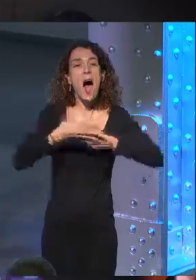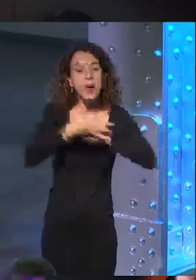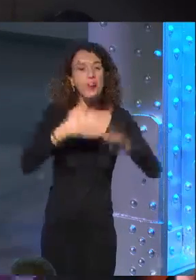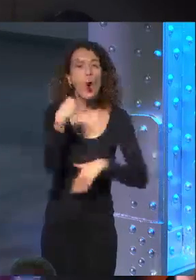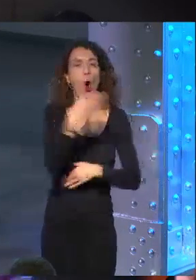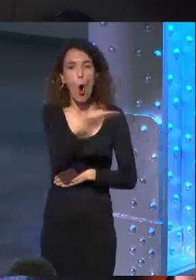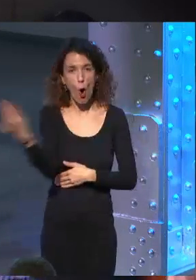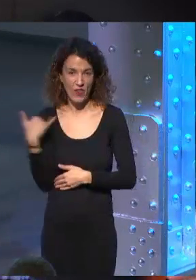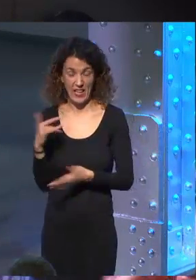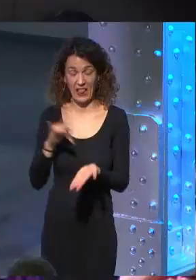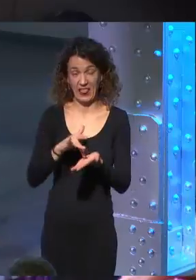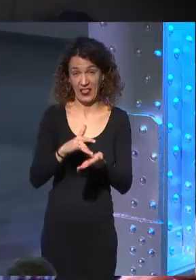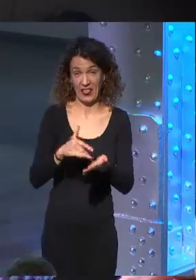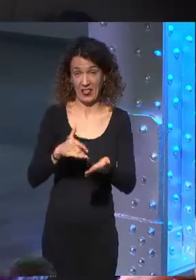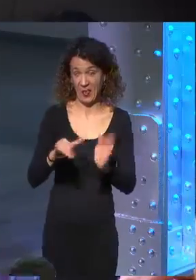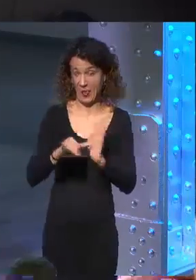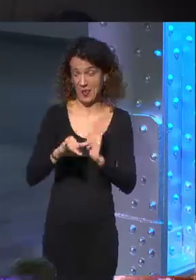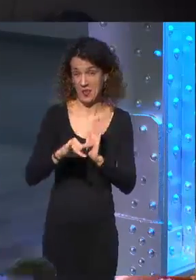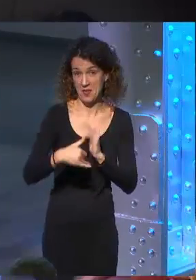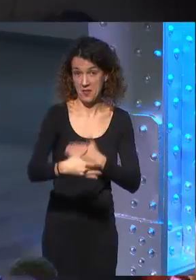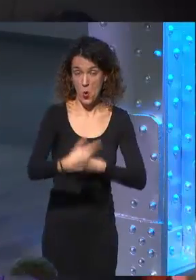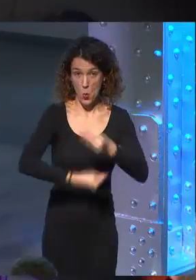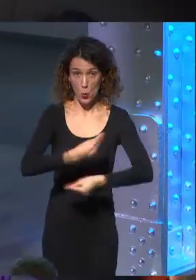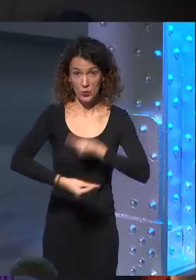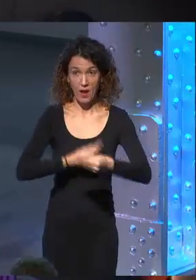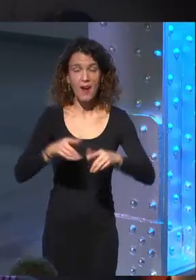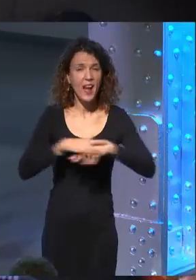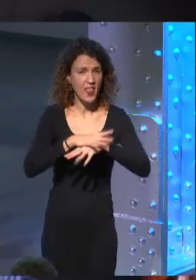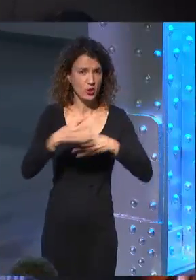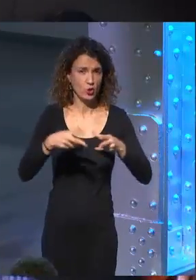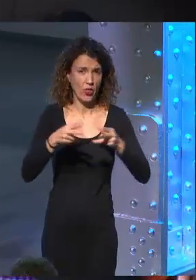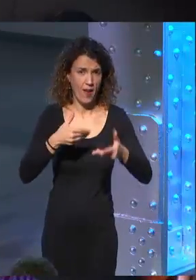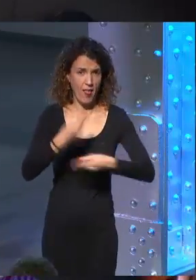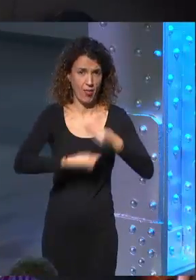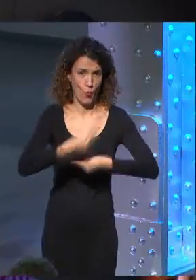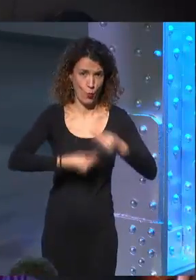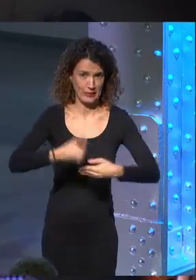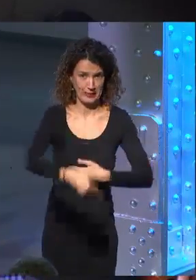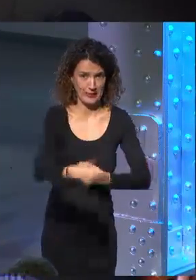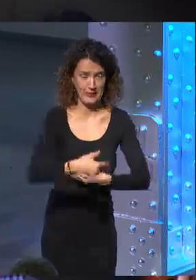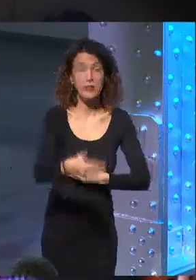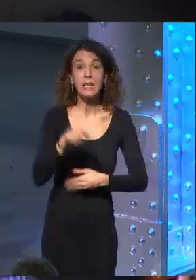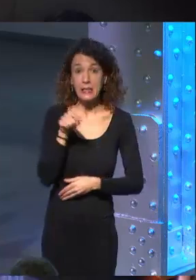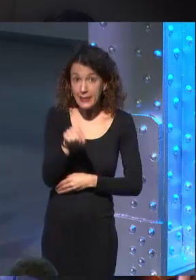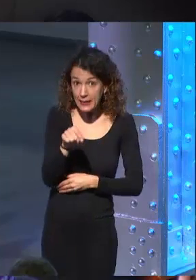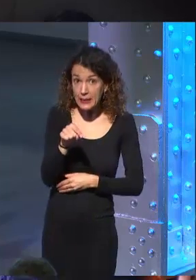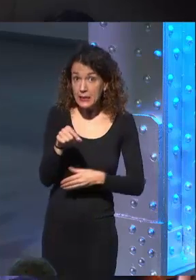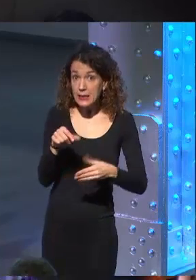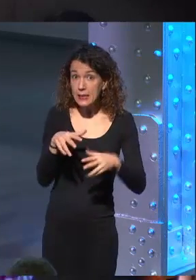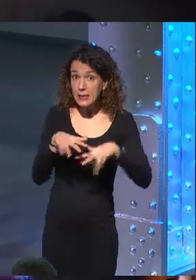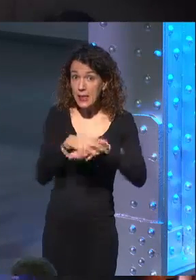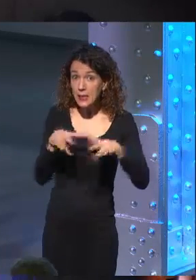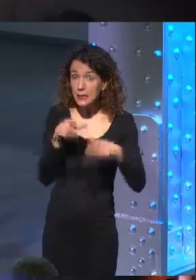don't. But as we are speaking about teenagers, in a while they'll start using these